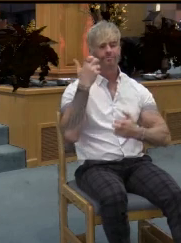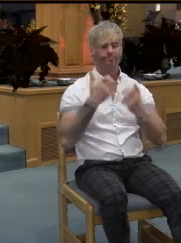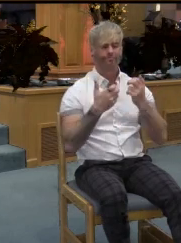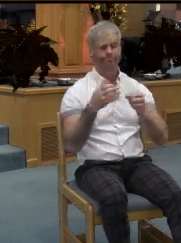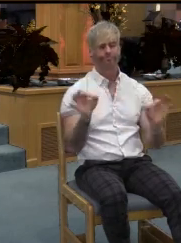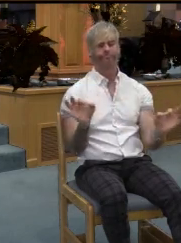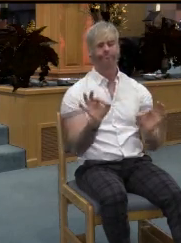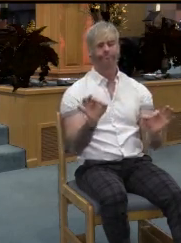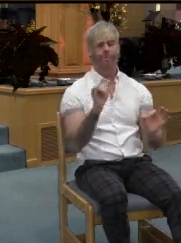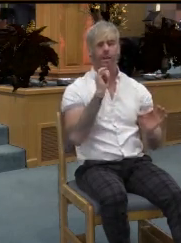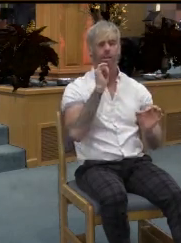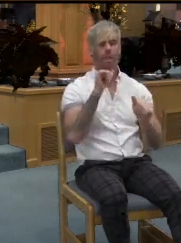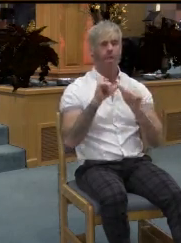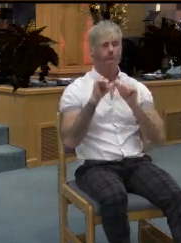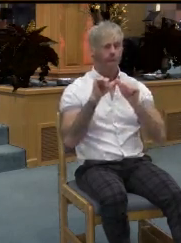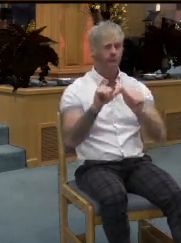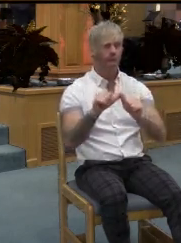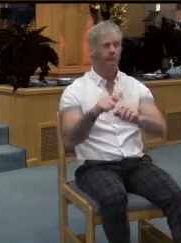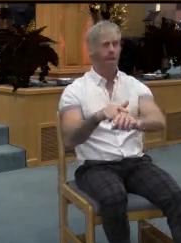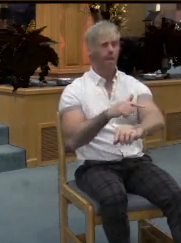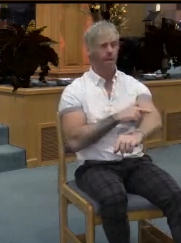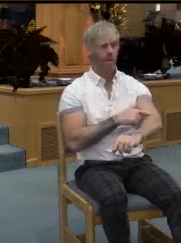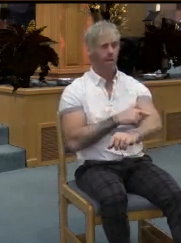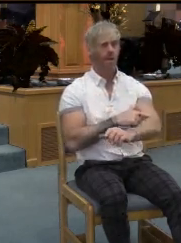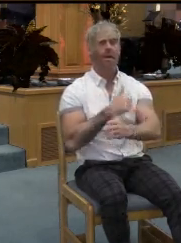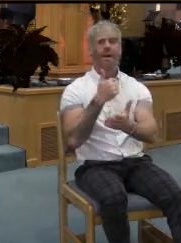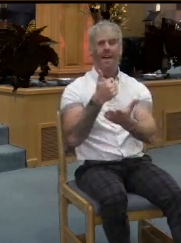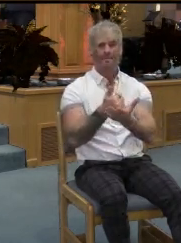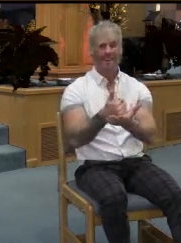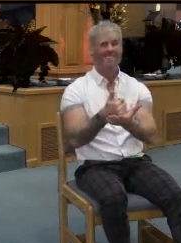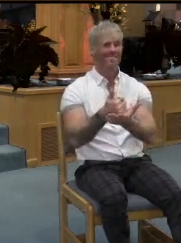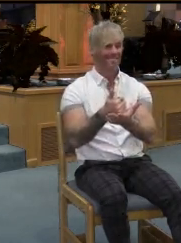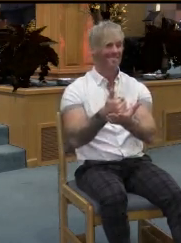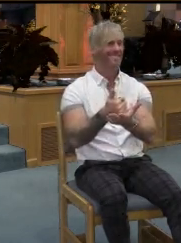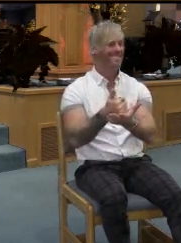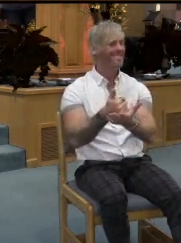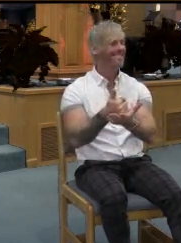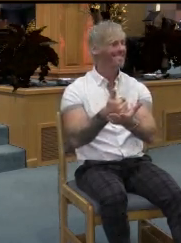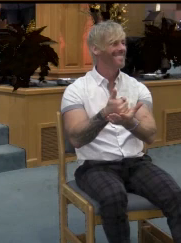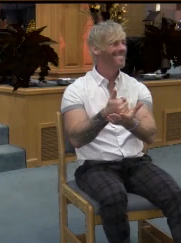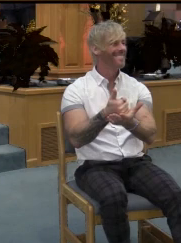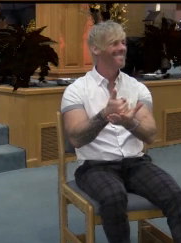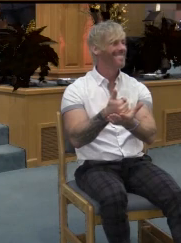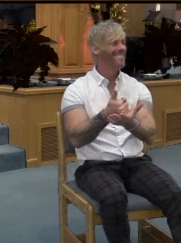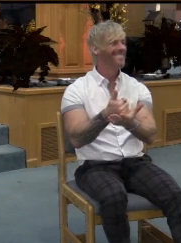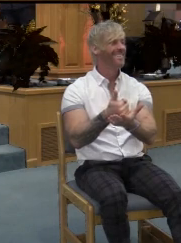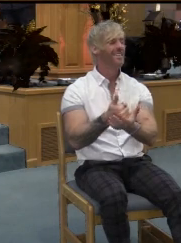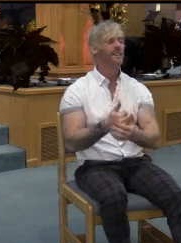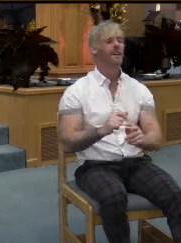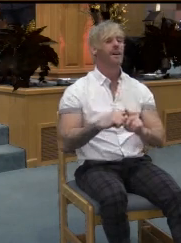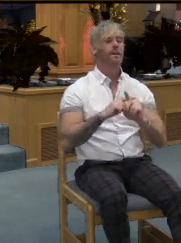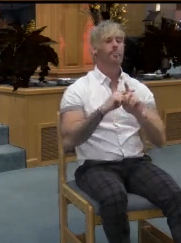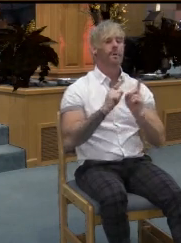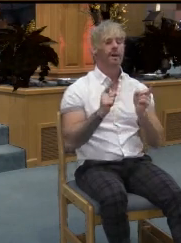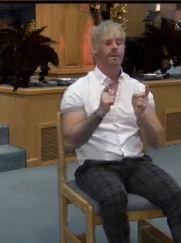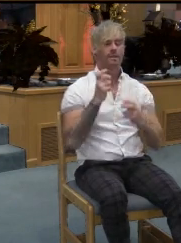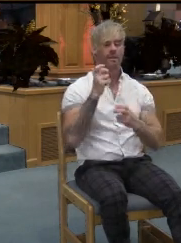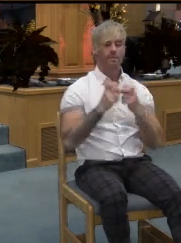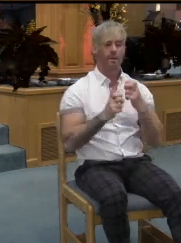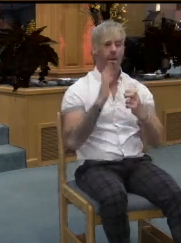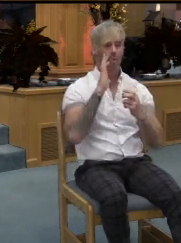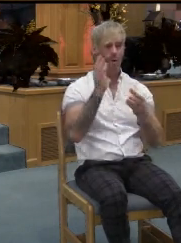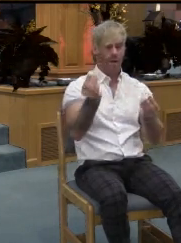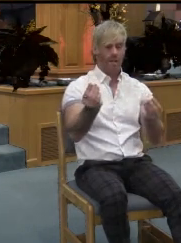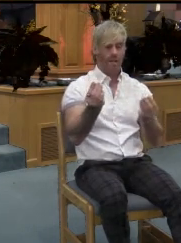won't last very long. Can anybody say amen? Okay, let's keep going. Yet they will produce for us an